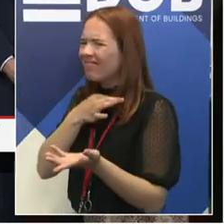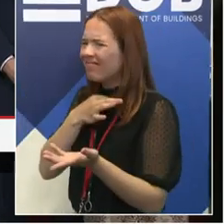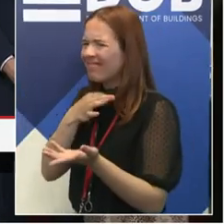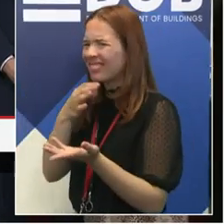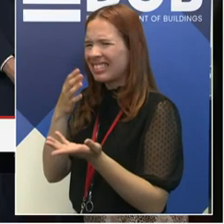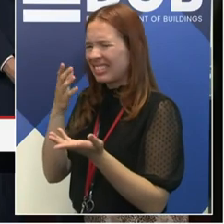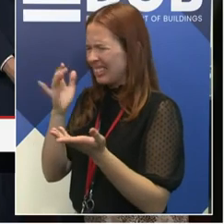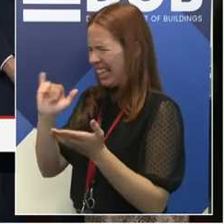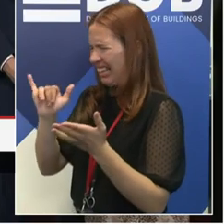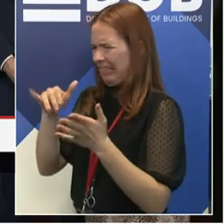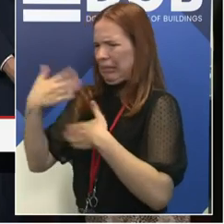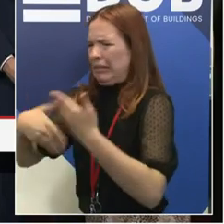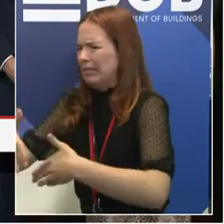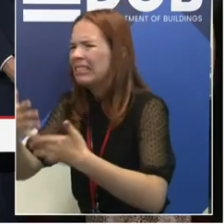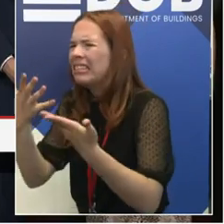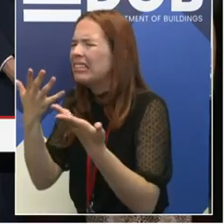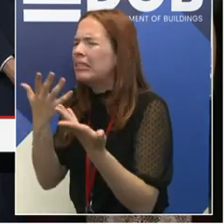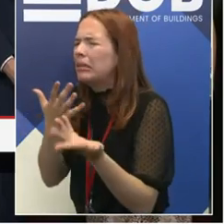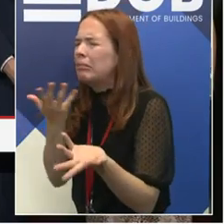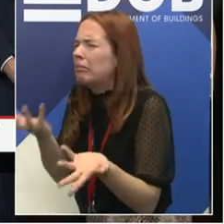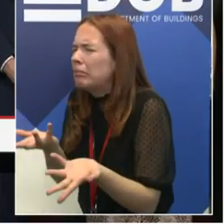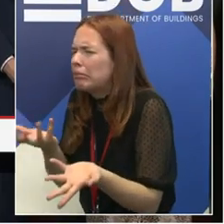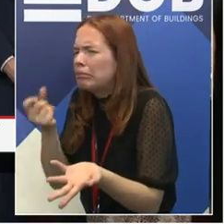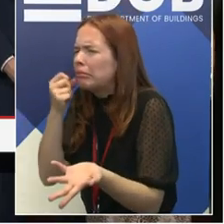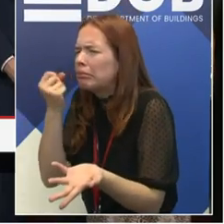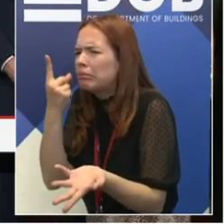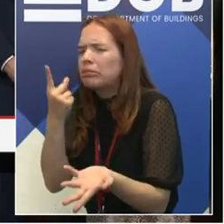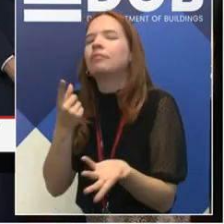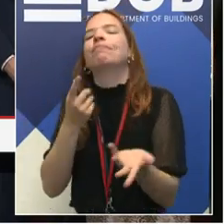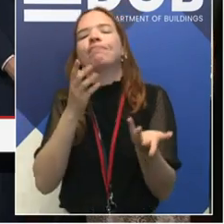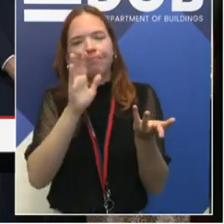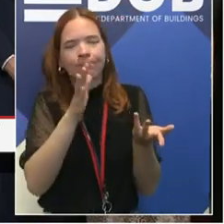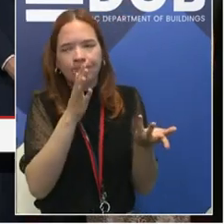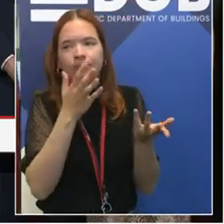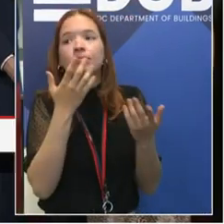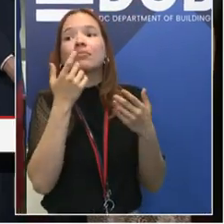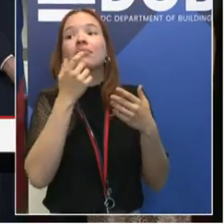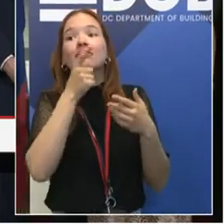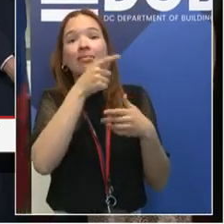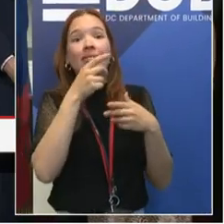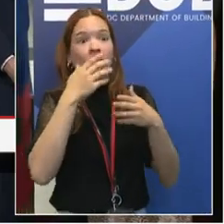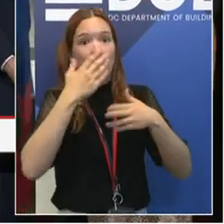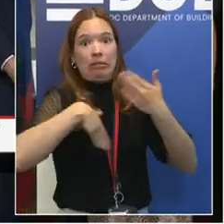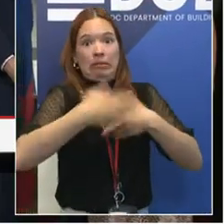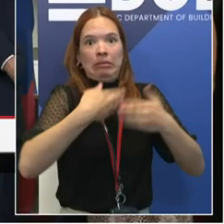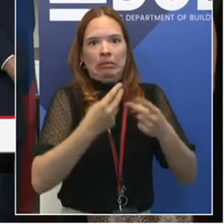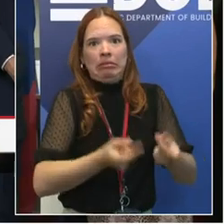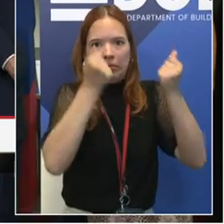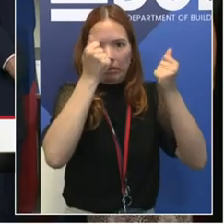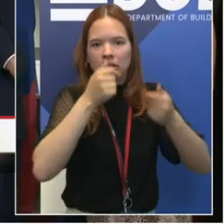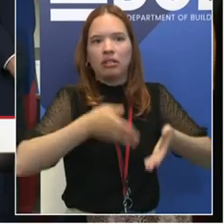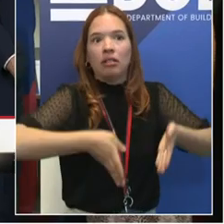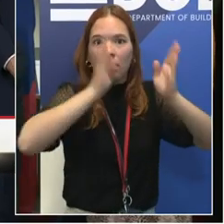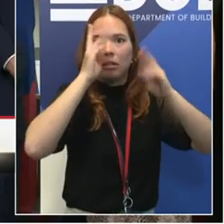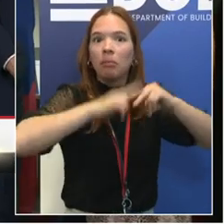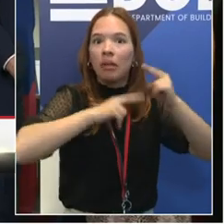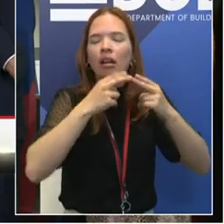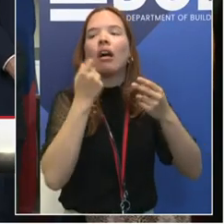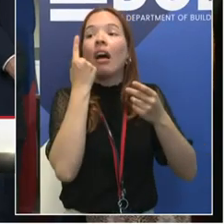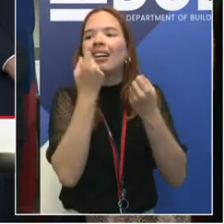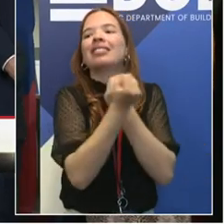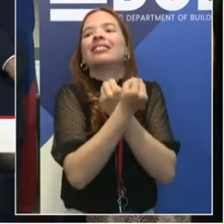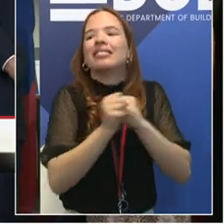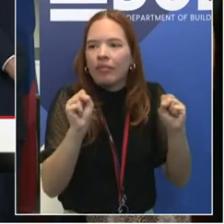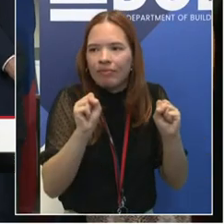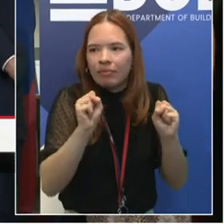safely. And our regime in the district has always been focused on safety. Now, it is true that we